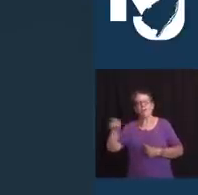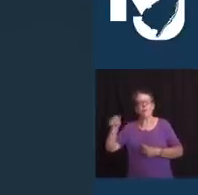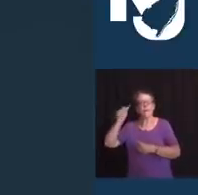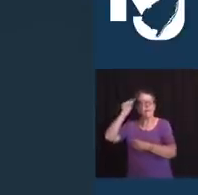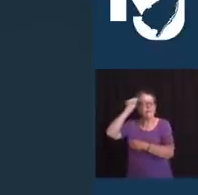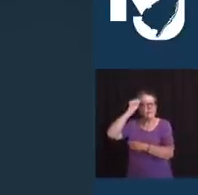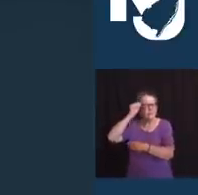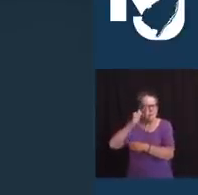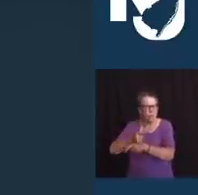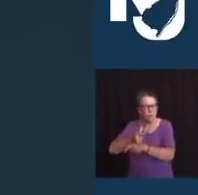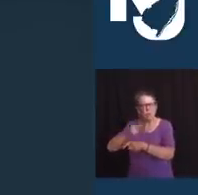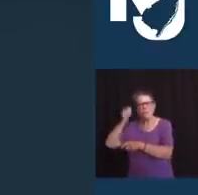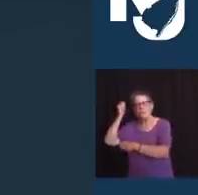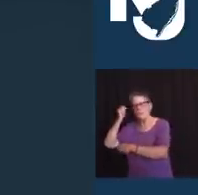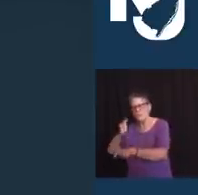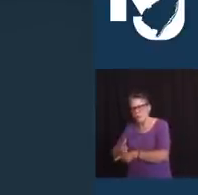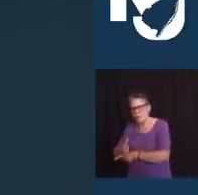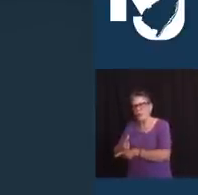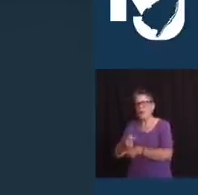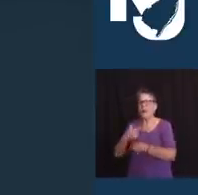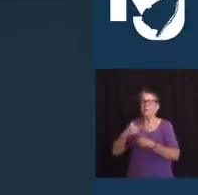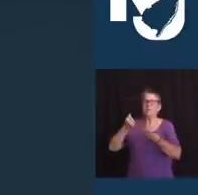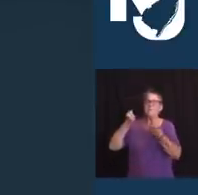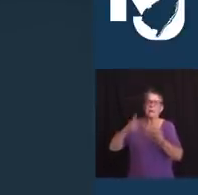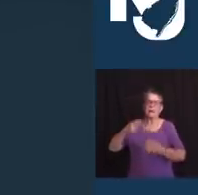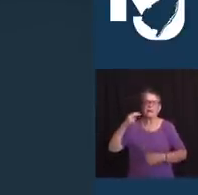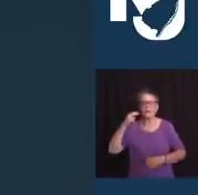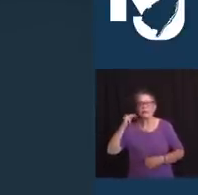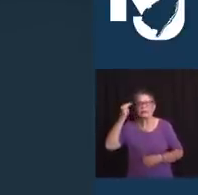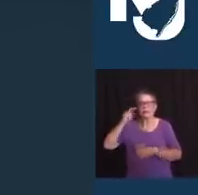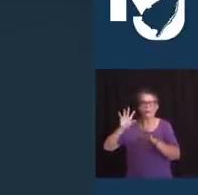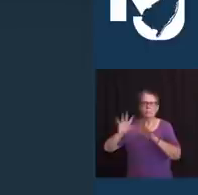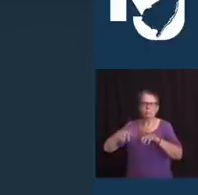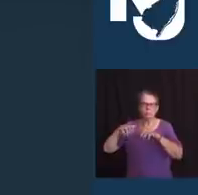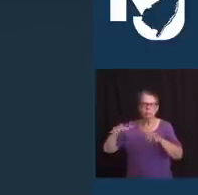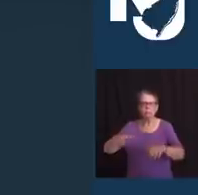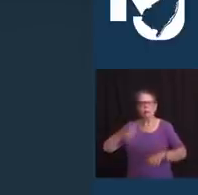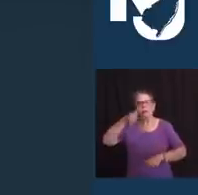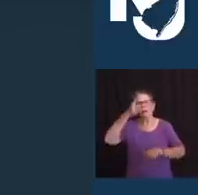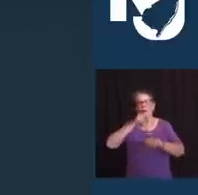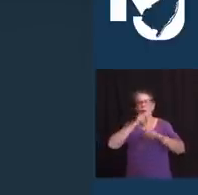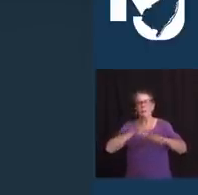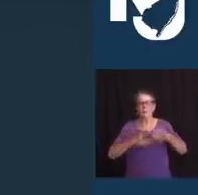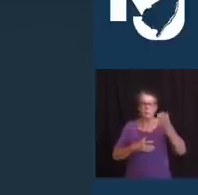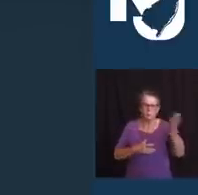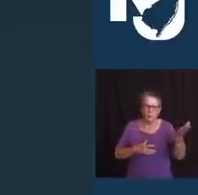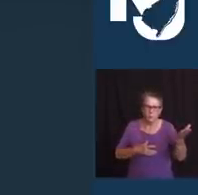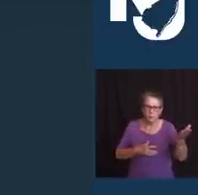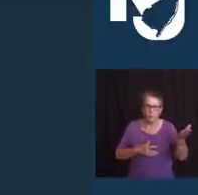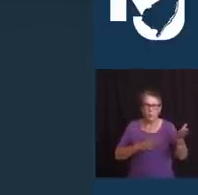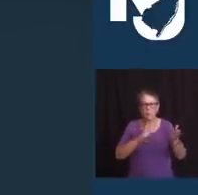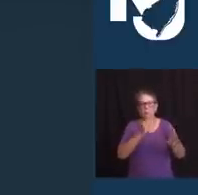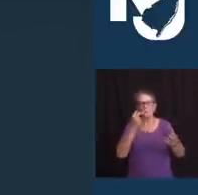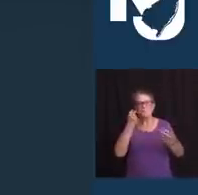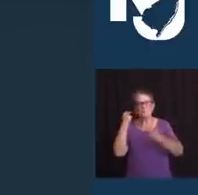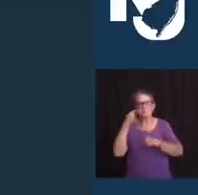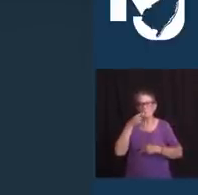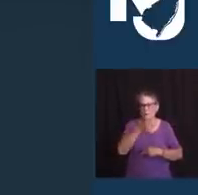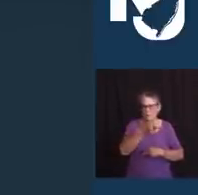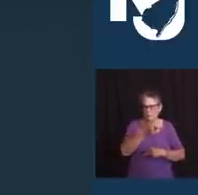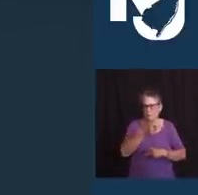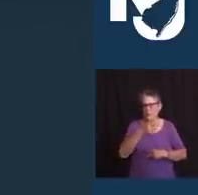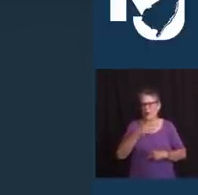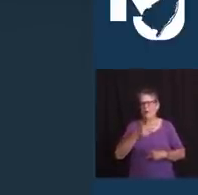and numerous nieces, nephews, and cousins. May God bless his memory and his incredible family that he leaves